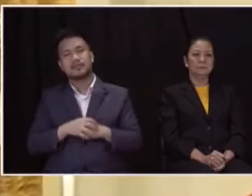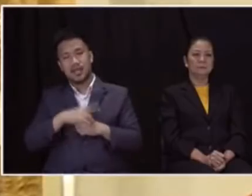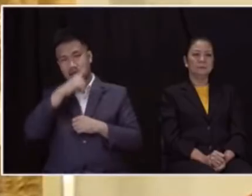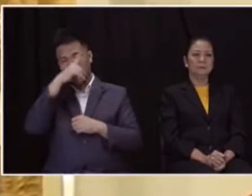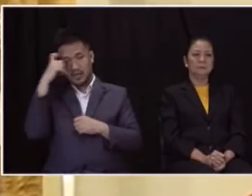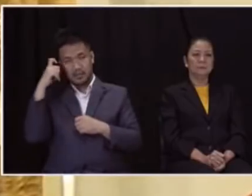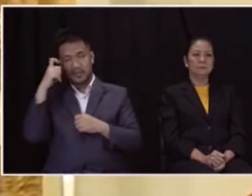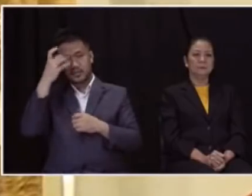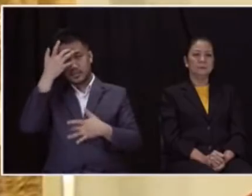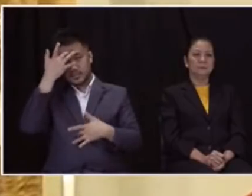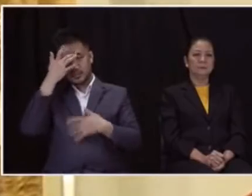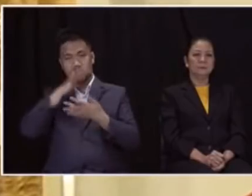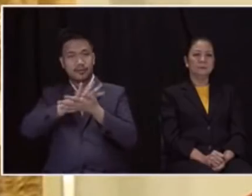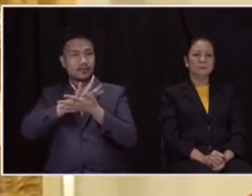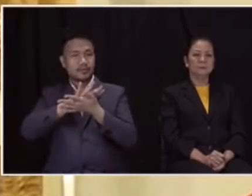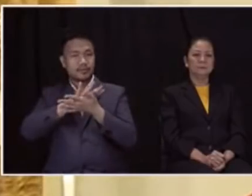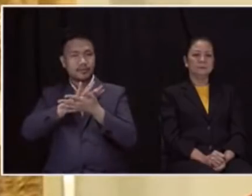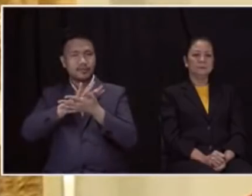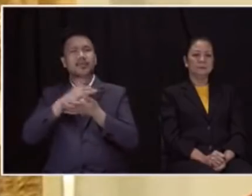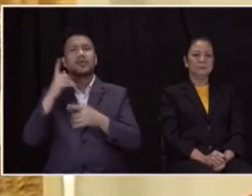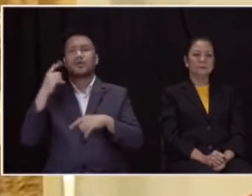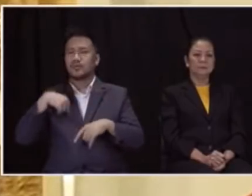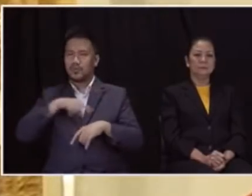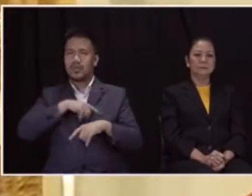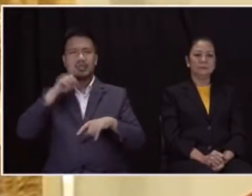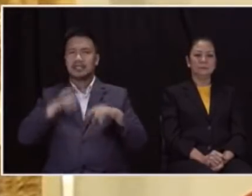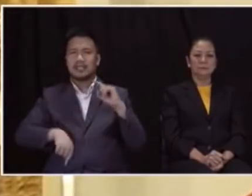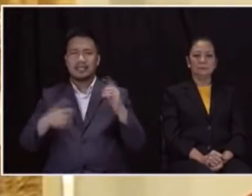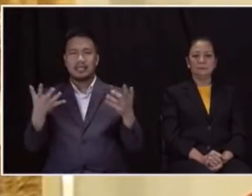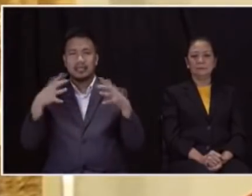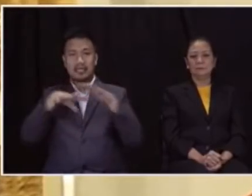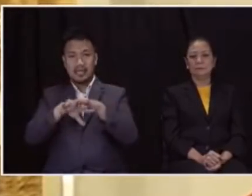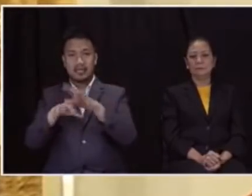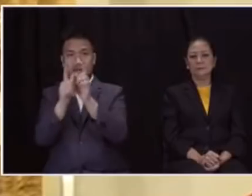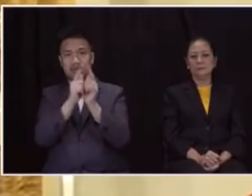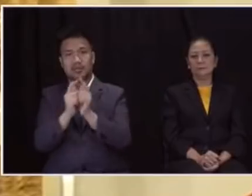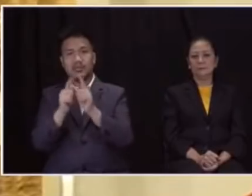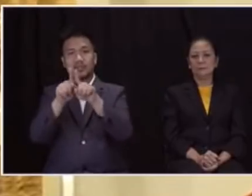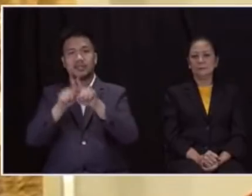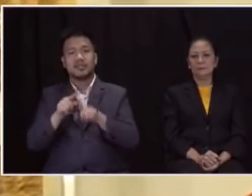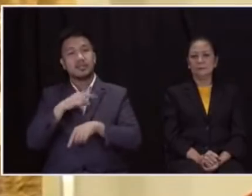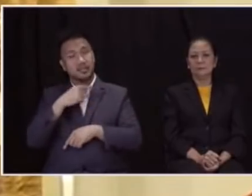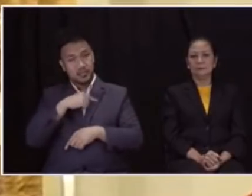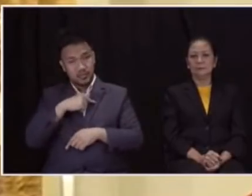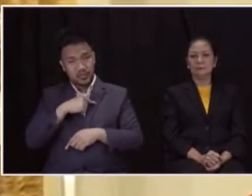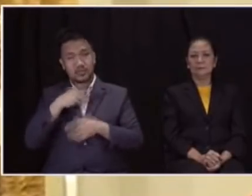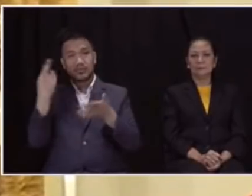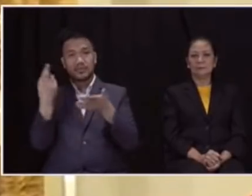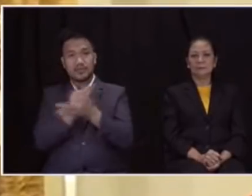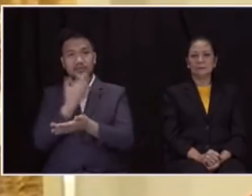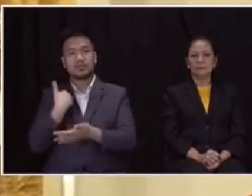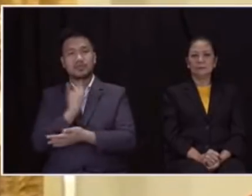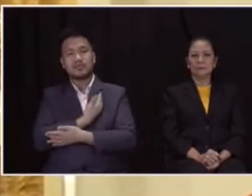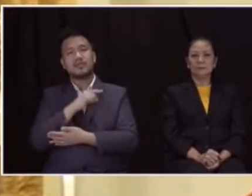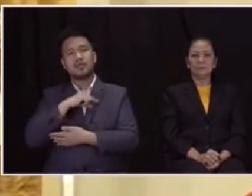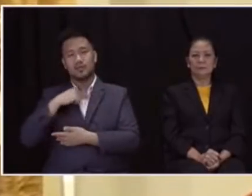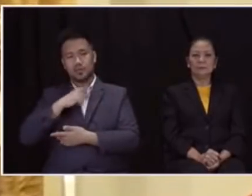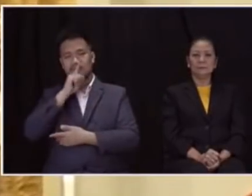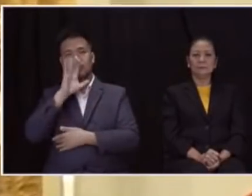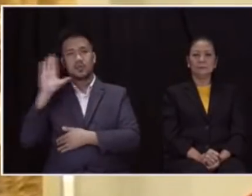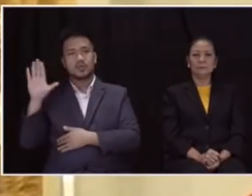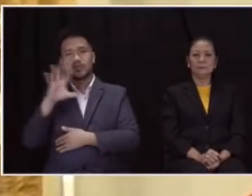Because of the pandemic, we were not able to gather together as priests to renew our priestly